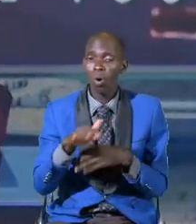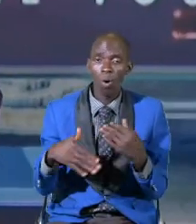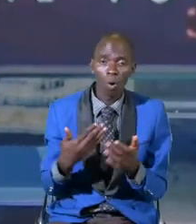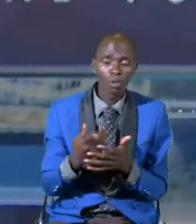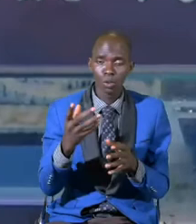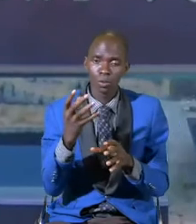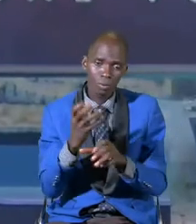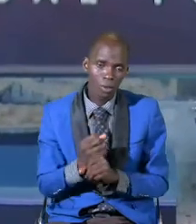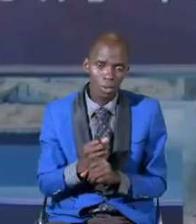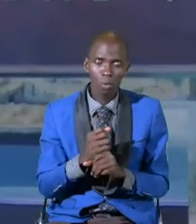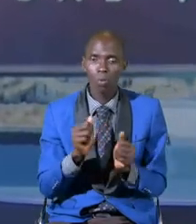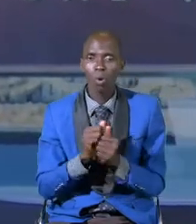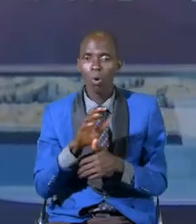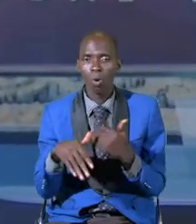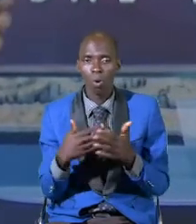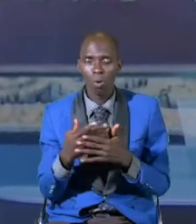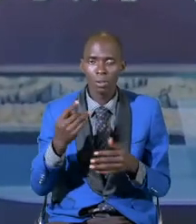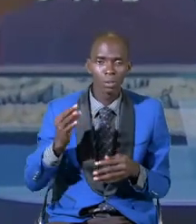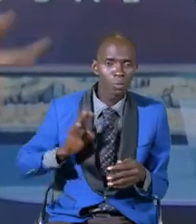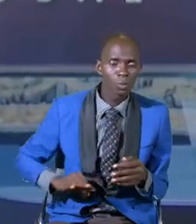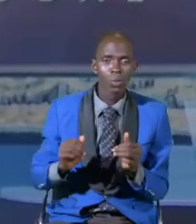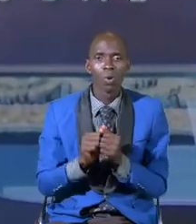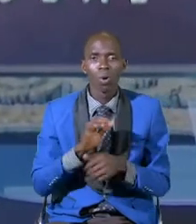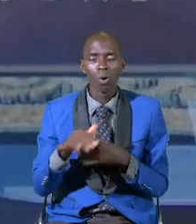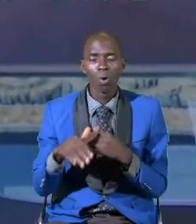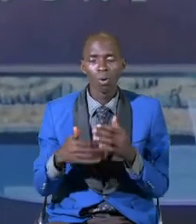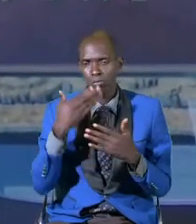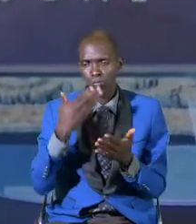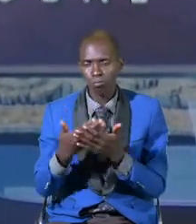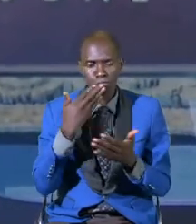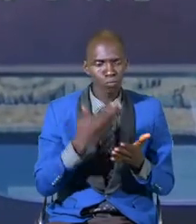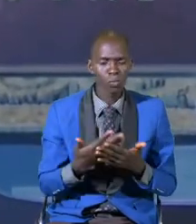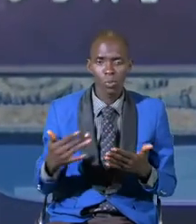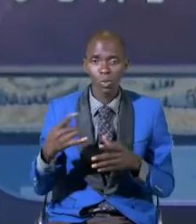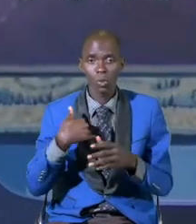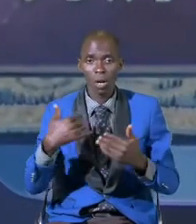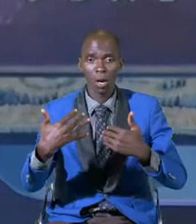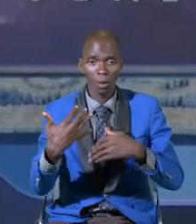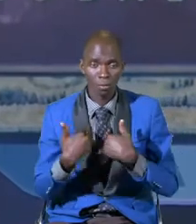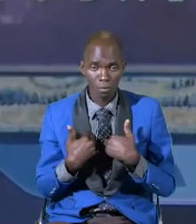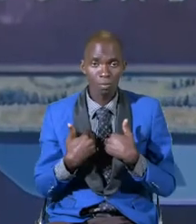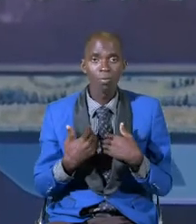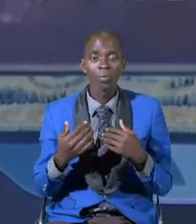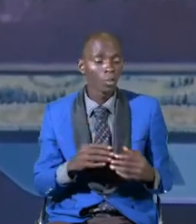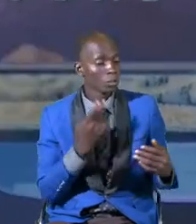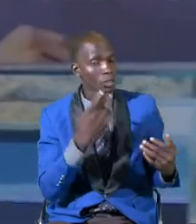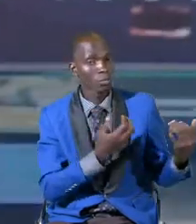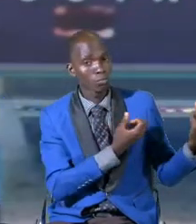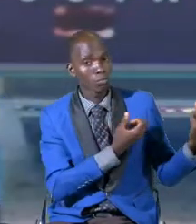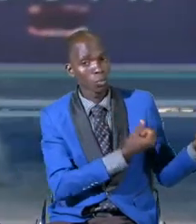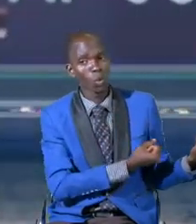you have made, and with all the good things you possess, courage is very important. You have